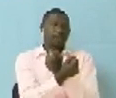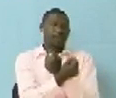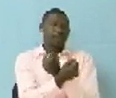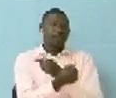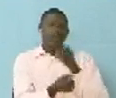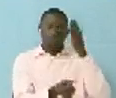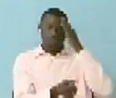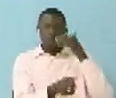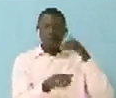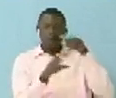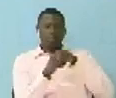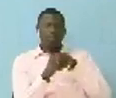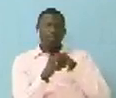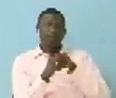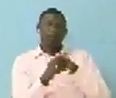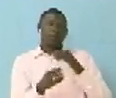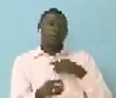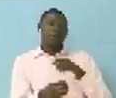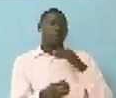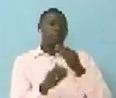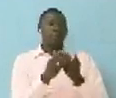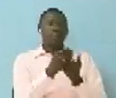And he appeared before the panel.